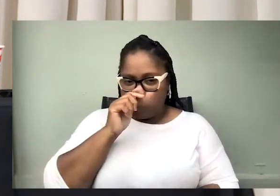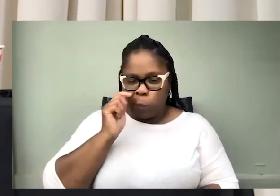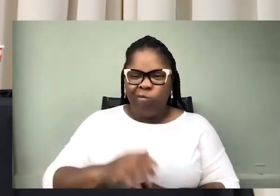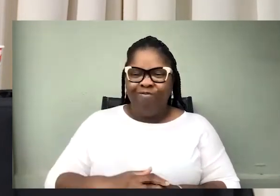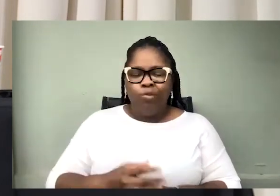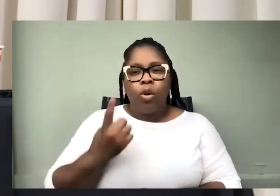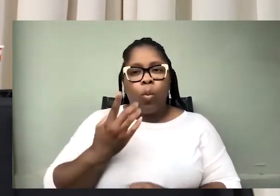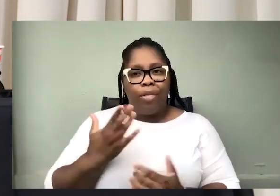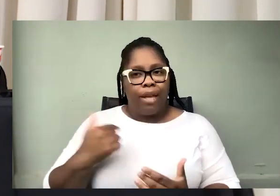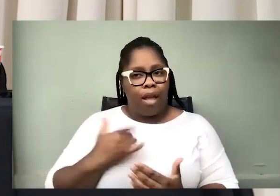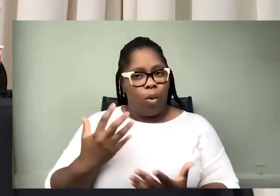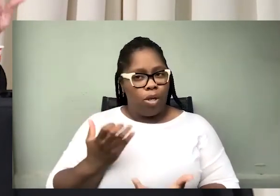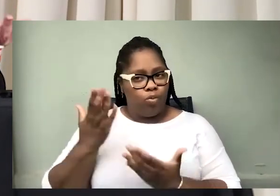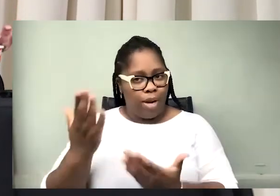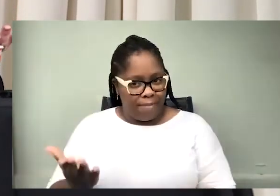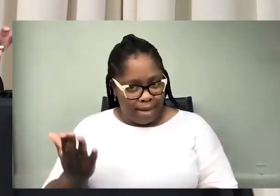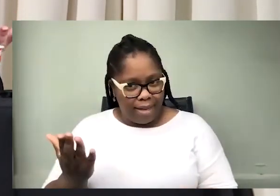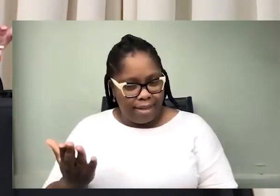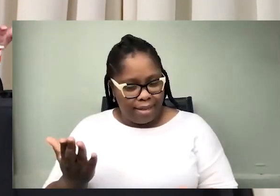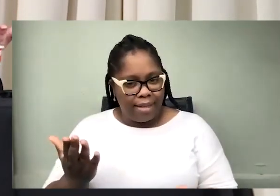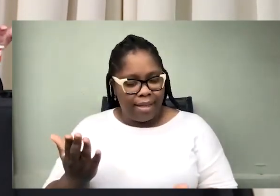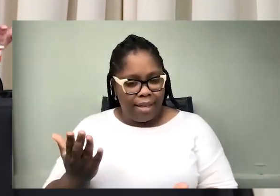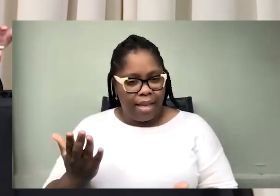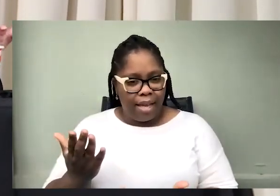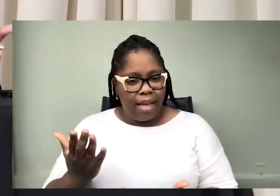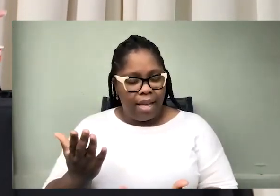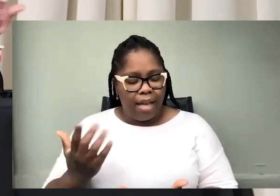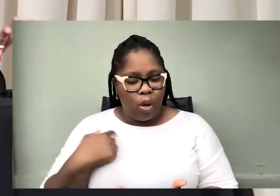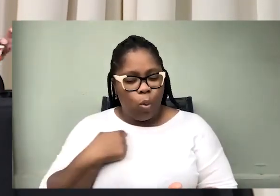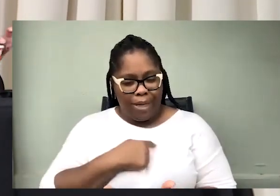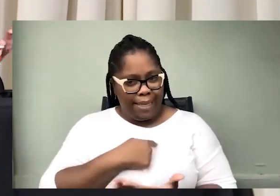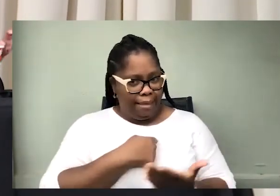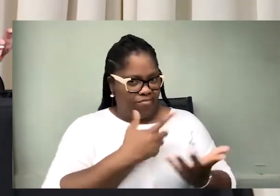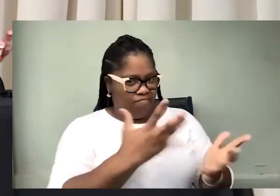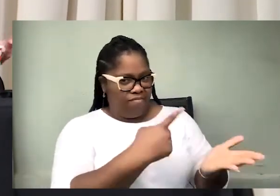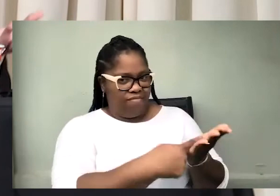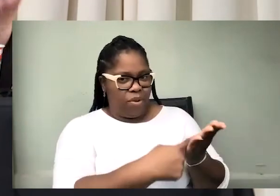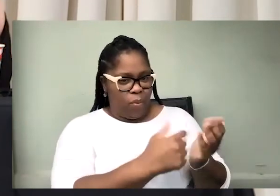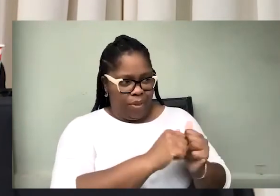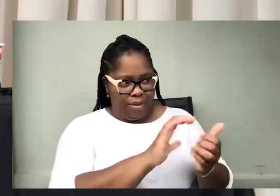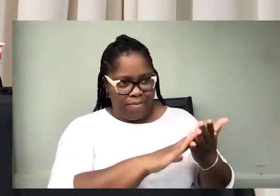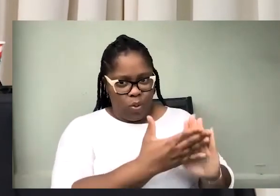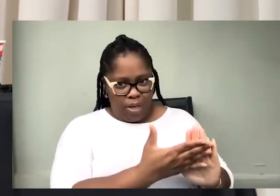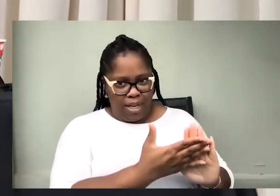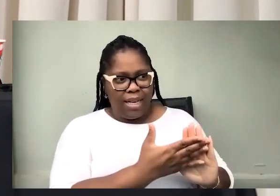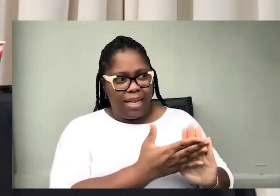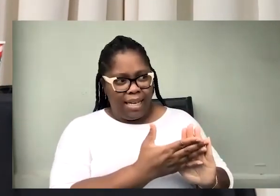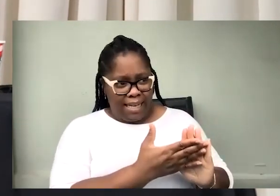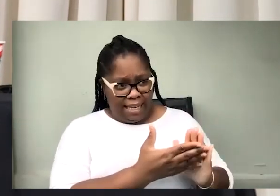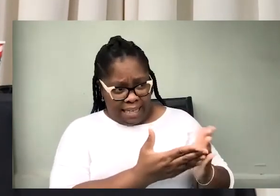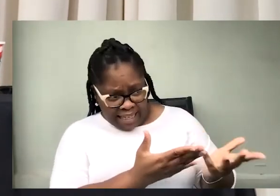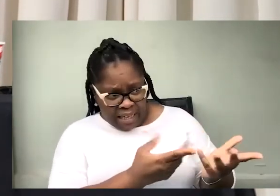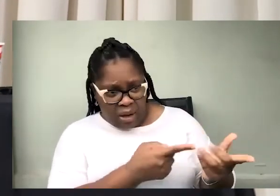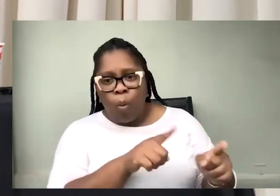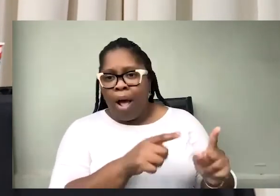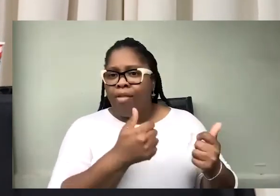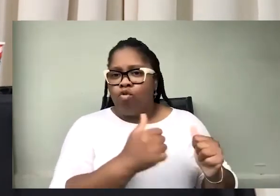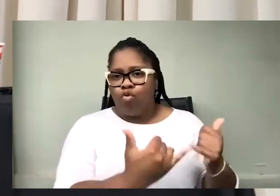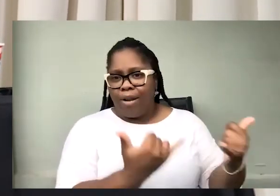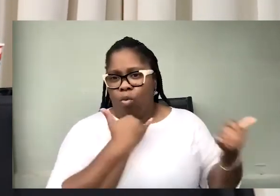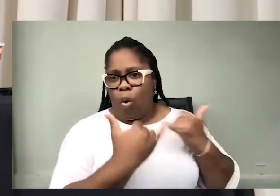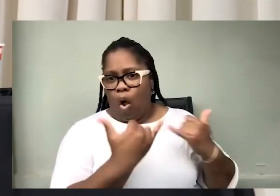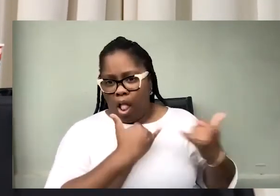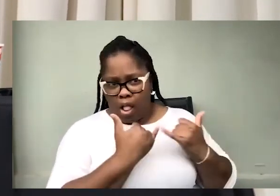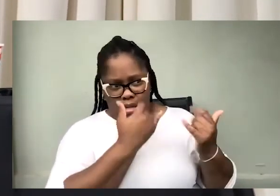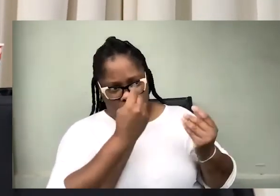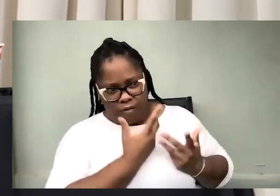would like to just recommend, and this is what we talk to the community about when they're trying to access our call center for information